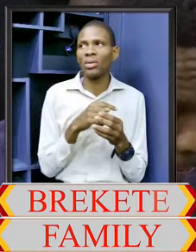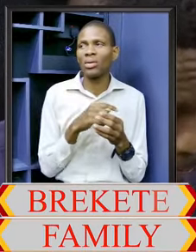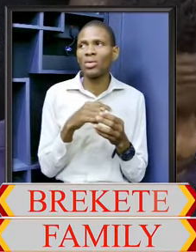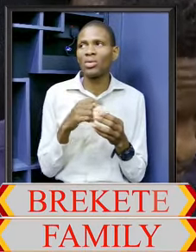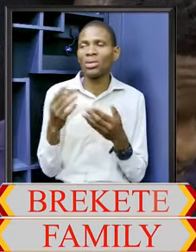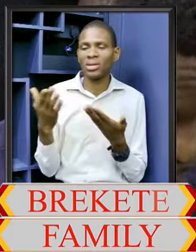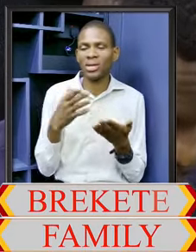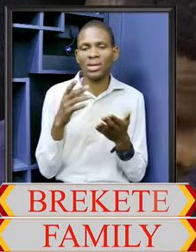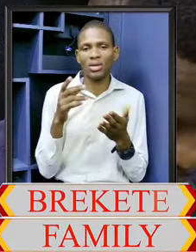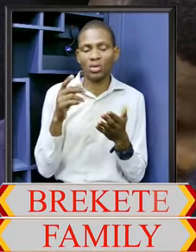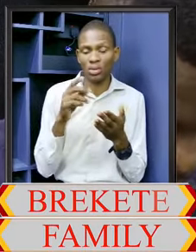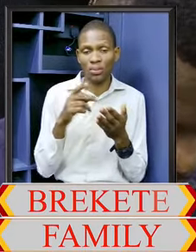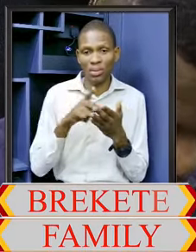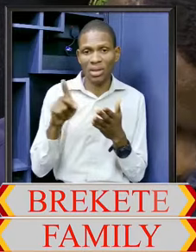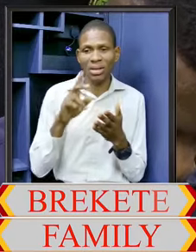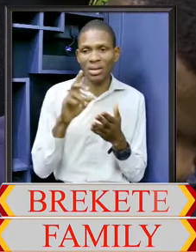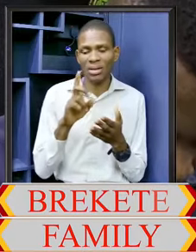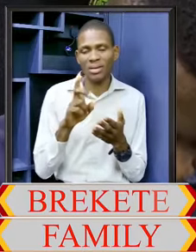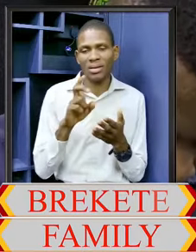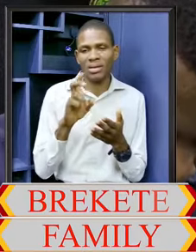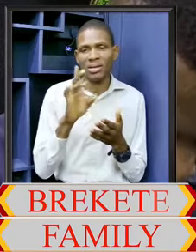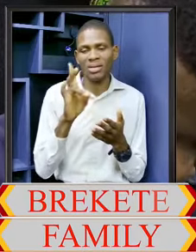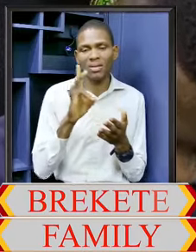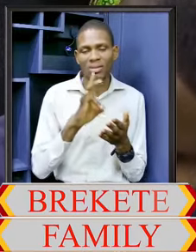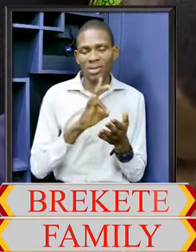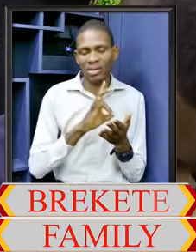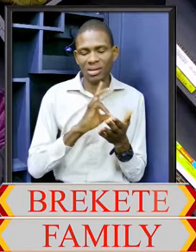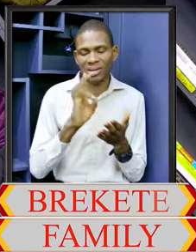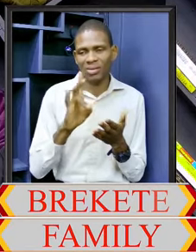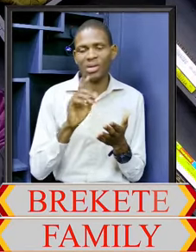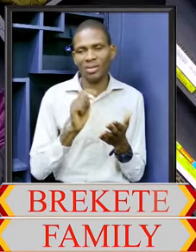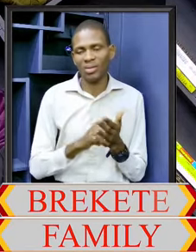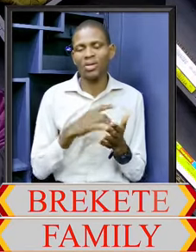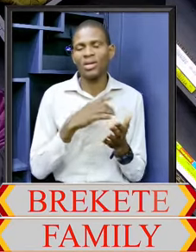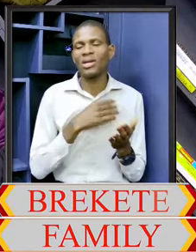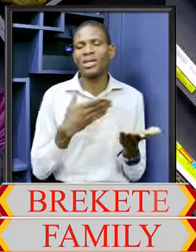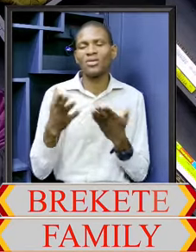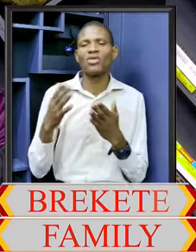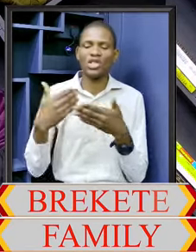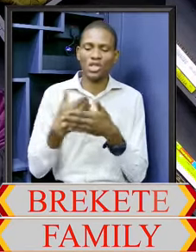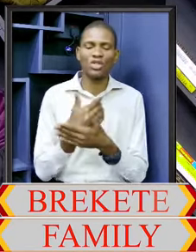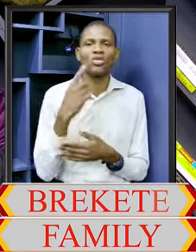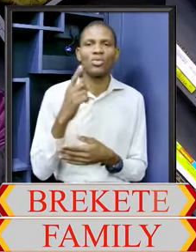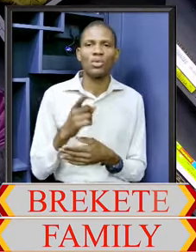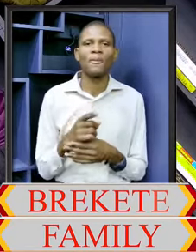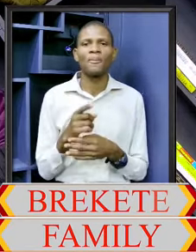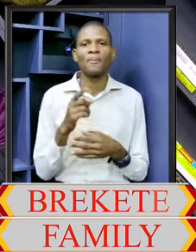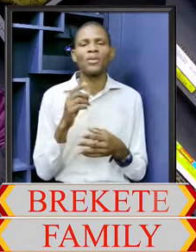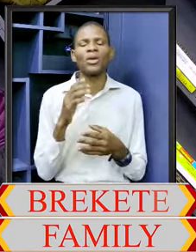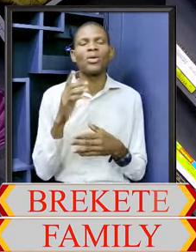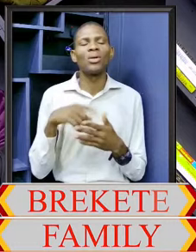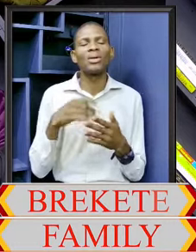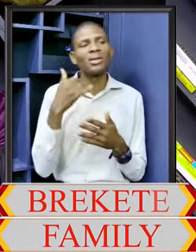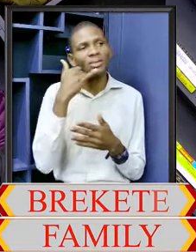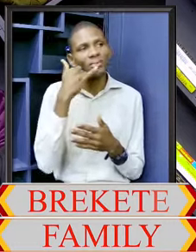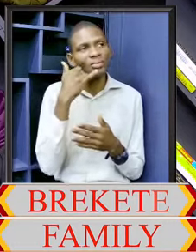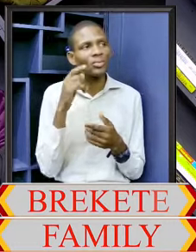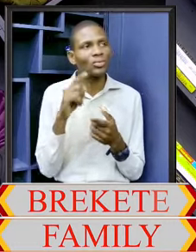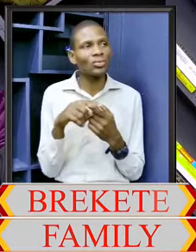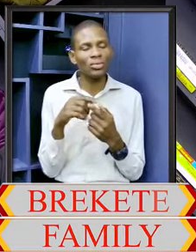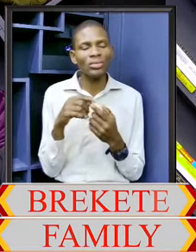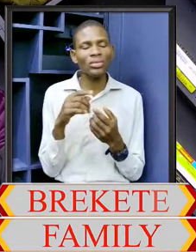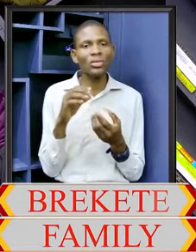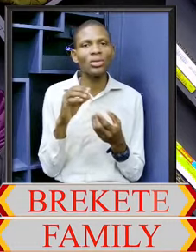7,500 naira, and they will give you brand new decoder. I beg, give us telephone number where people go fit take advantage